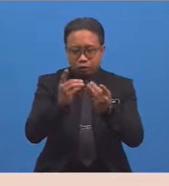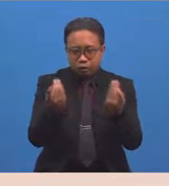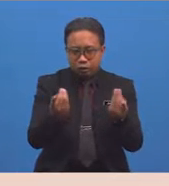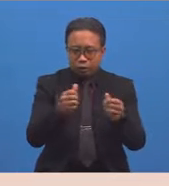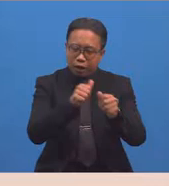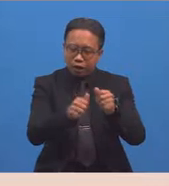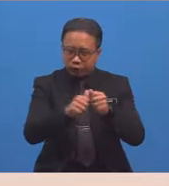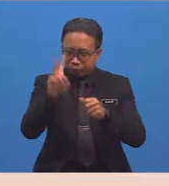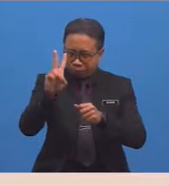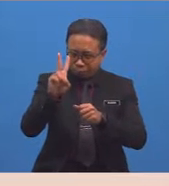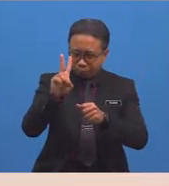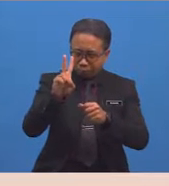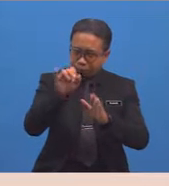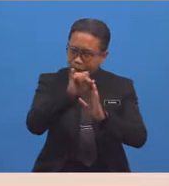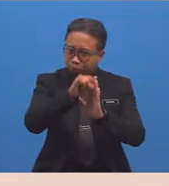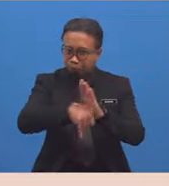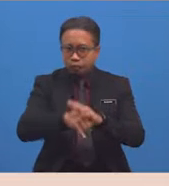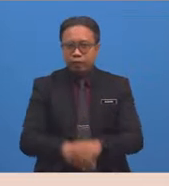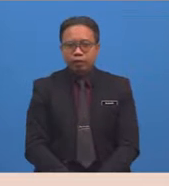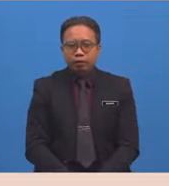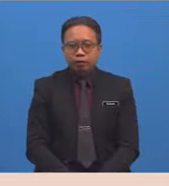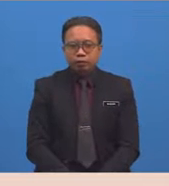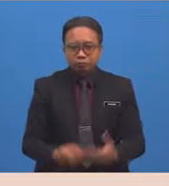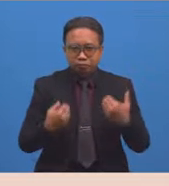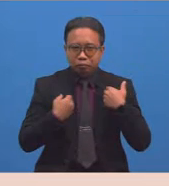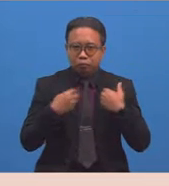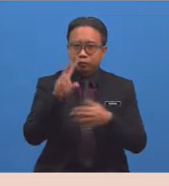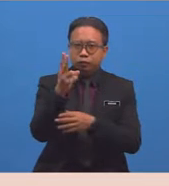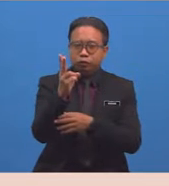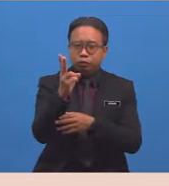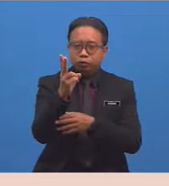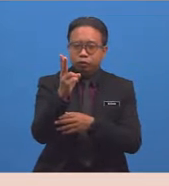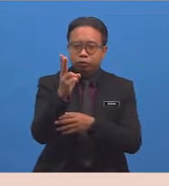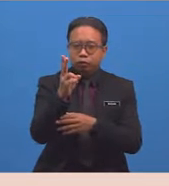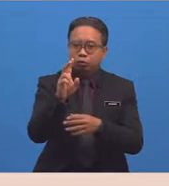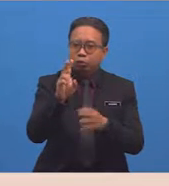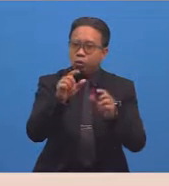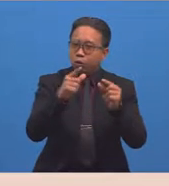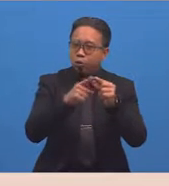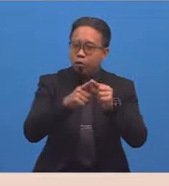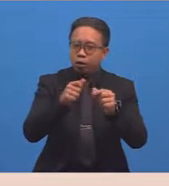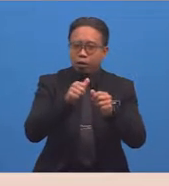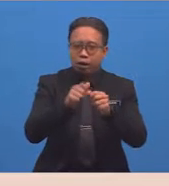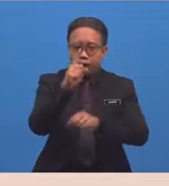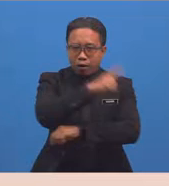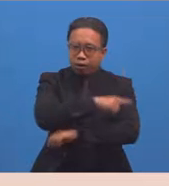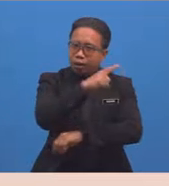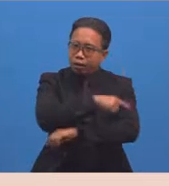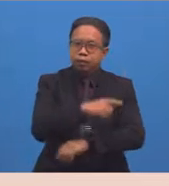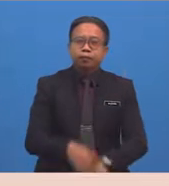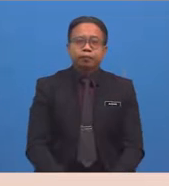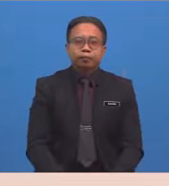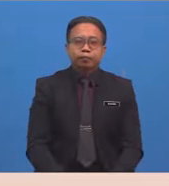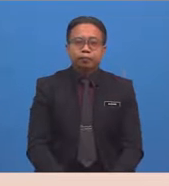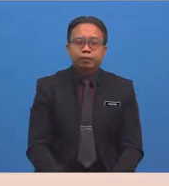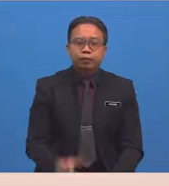every 2 hours? That means we have about 12 new words added every single day. So between now and your next meal,